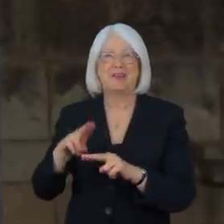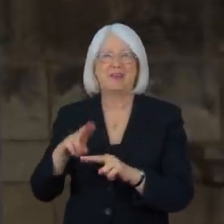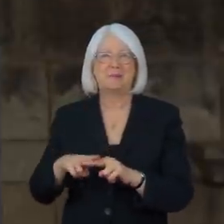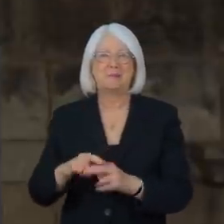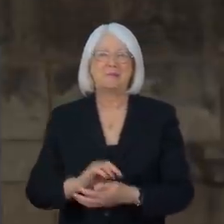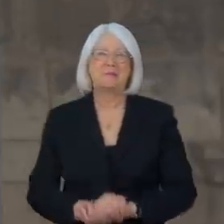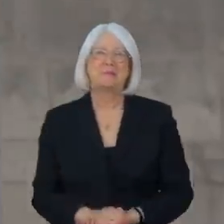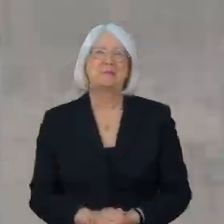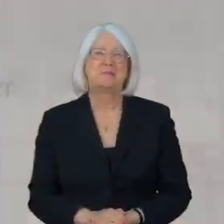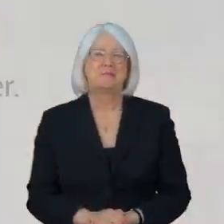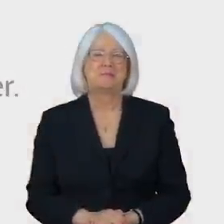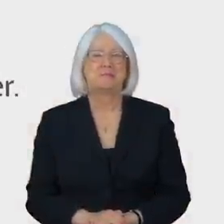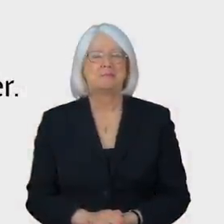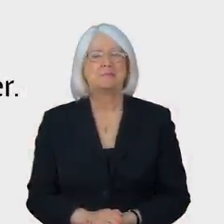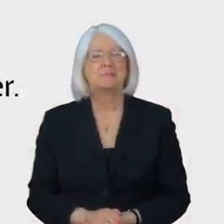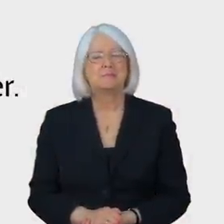Father.